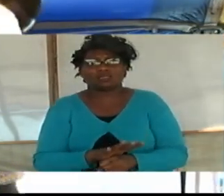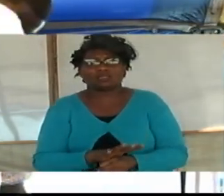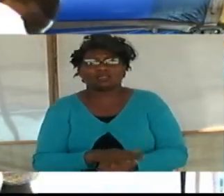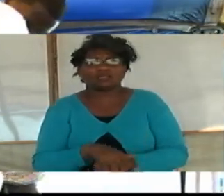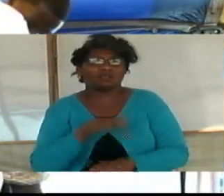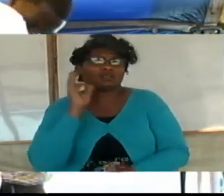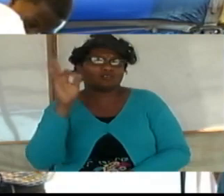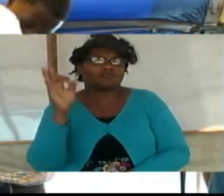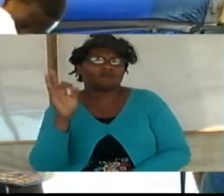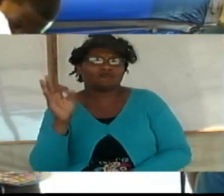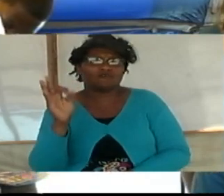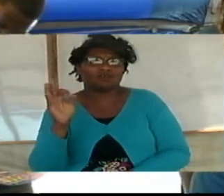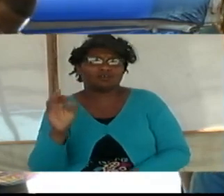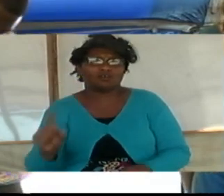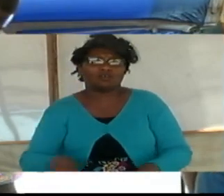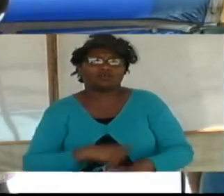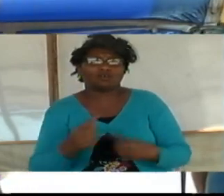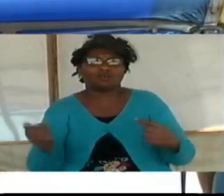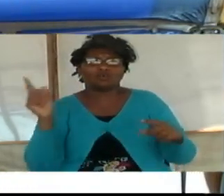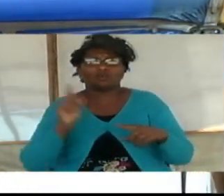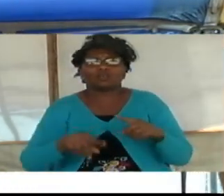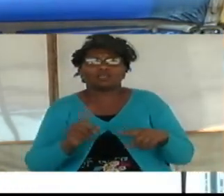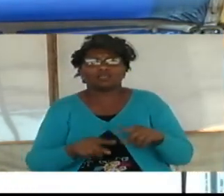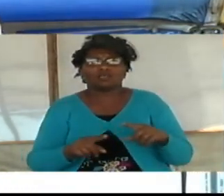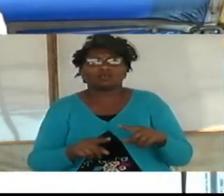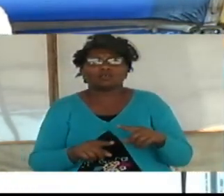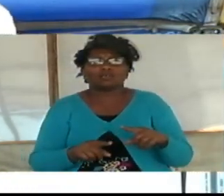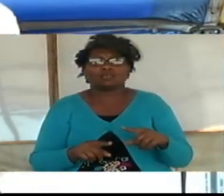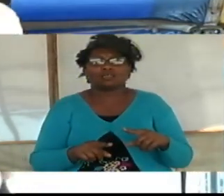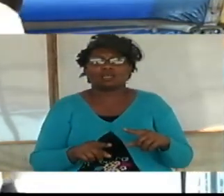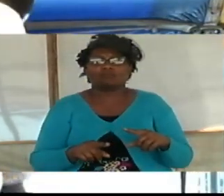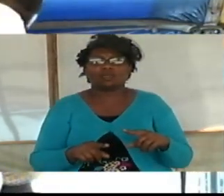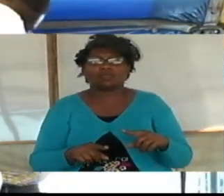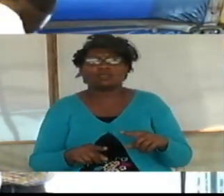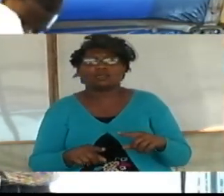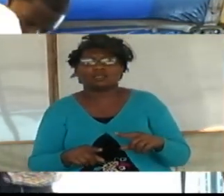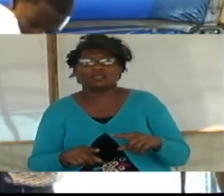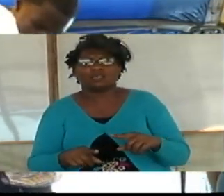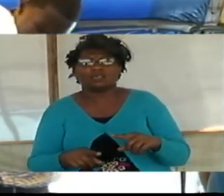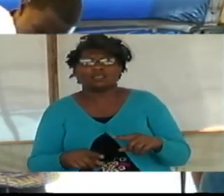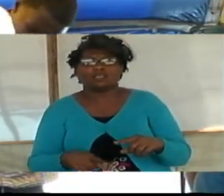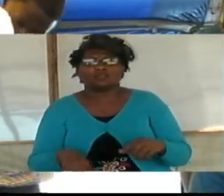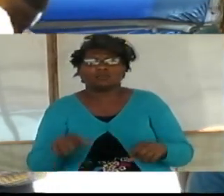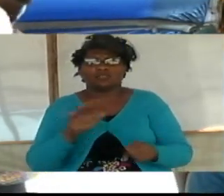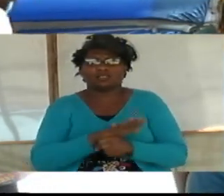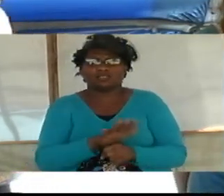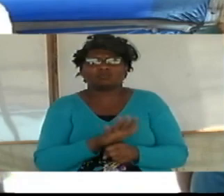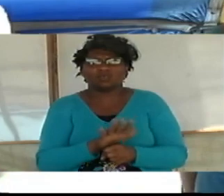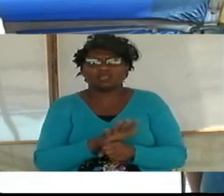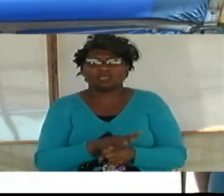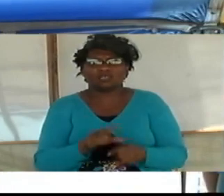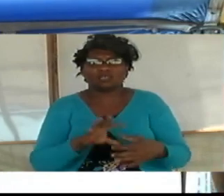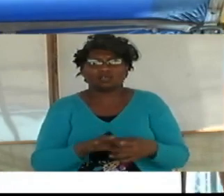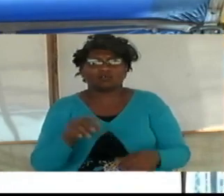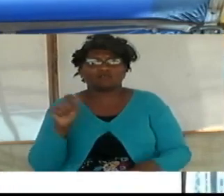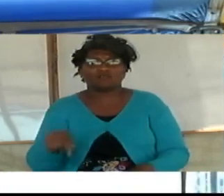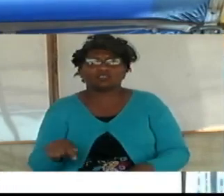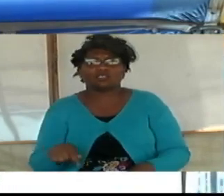worse, far greater, taking far more lives than the pandemic of this